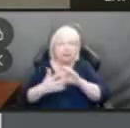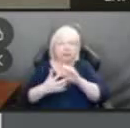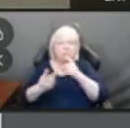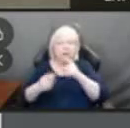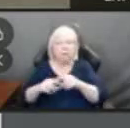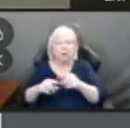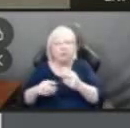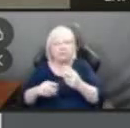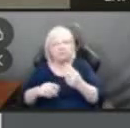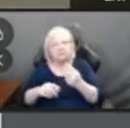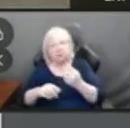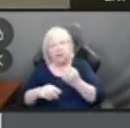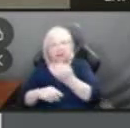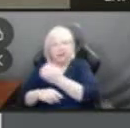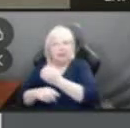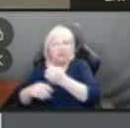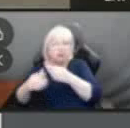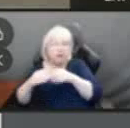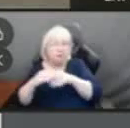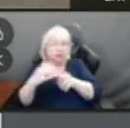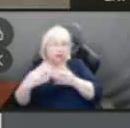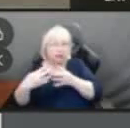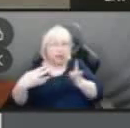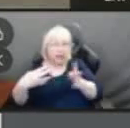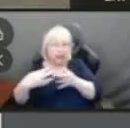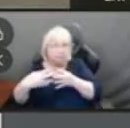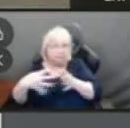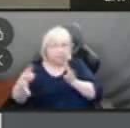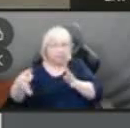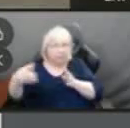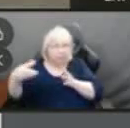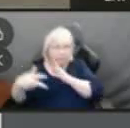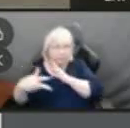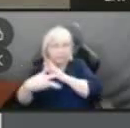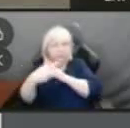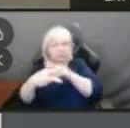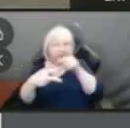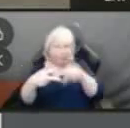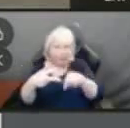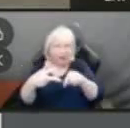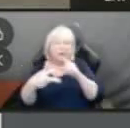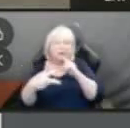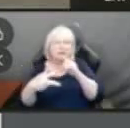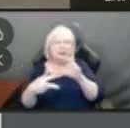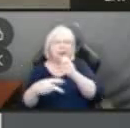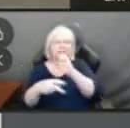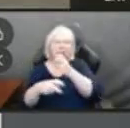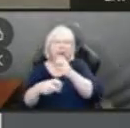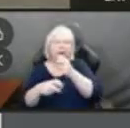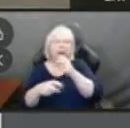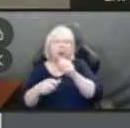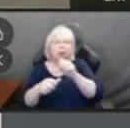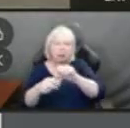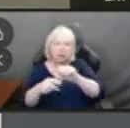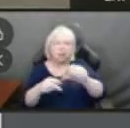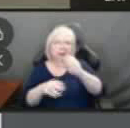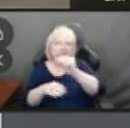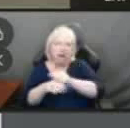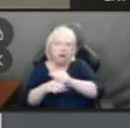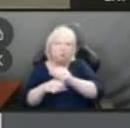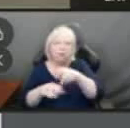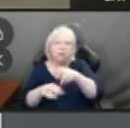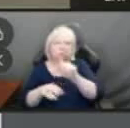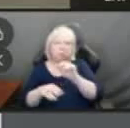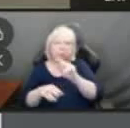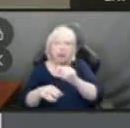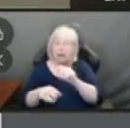you come in the gate, and then right when you come in the gate, immediately is the concrete plant. And then your shop and everything else is to the south of